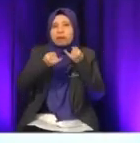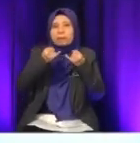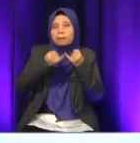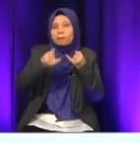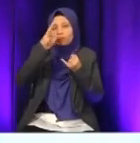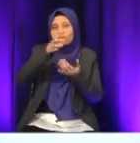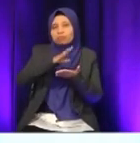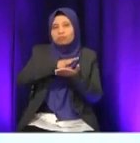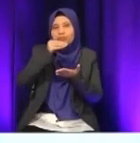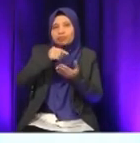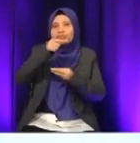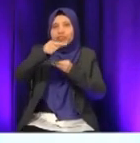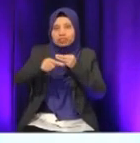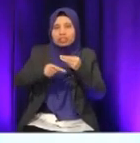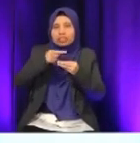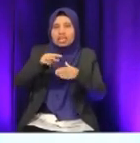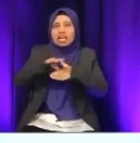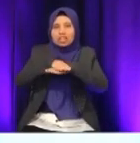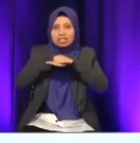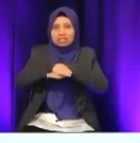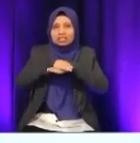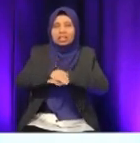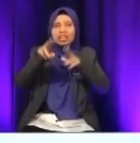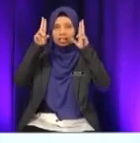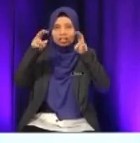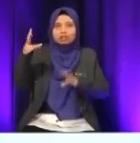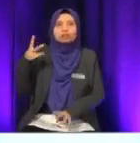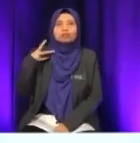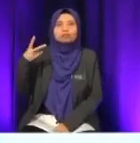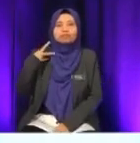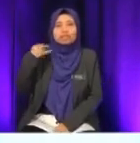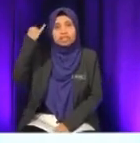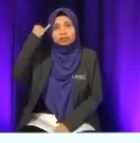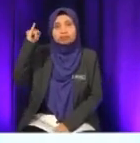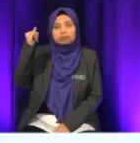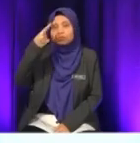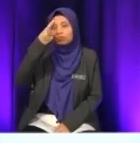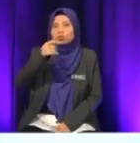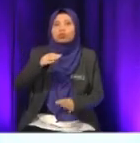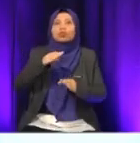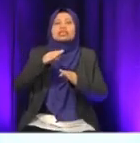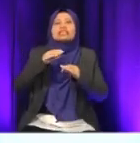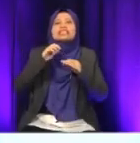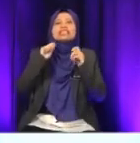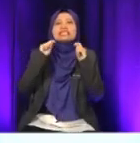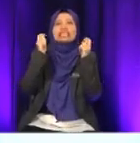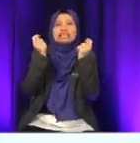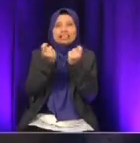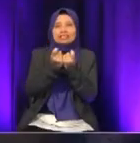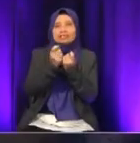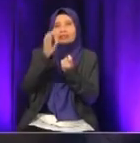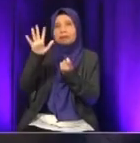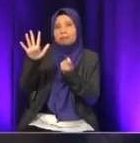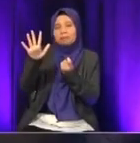at home learning about English language on the topic of volunteering aspirations perform 5 together with teacher Amirah. Hello teacher,